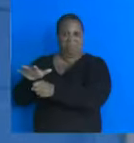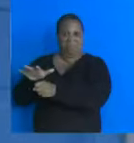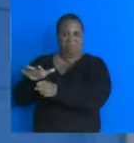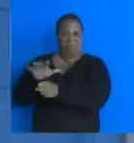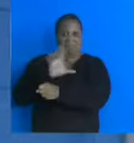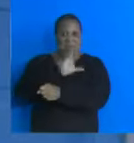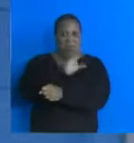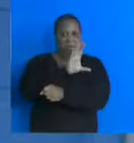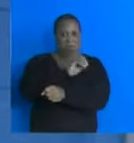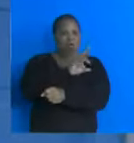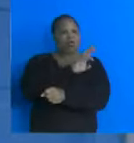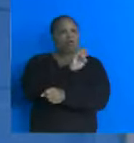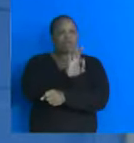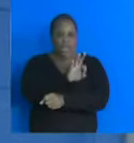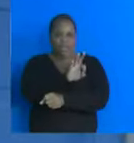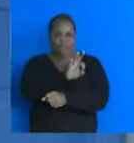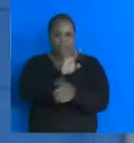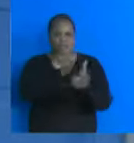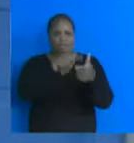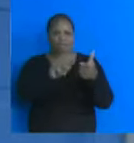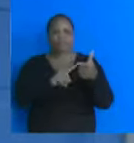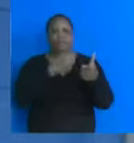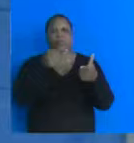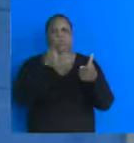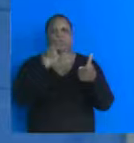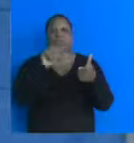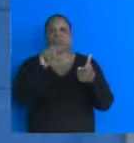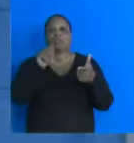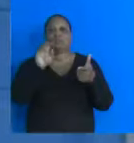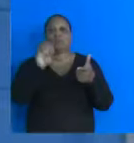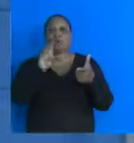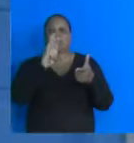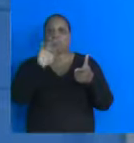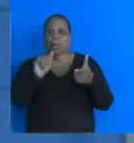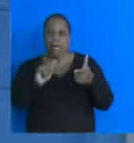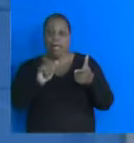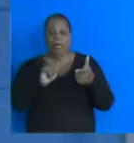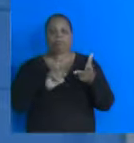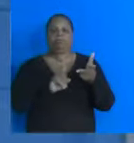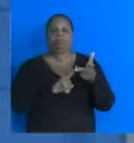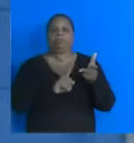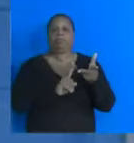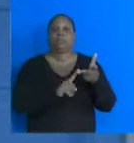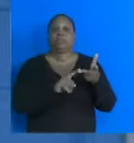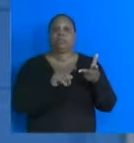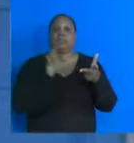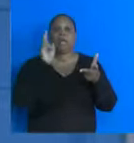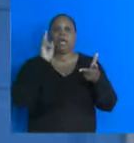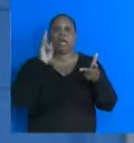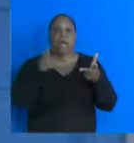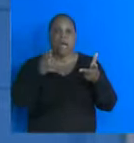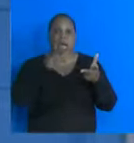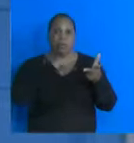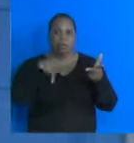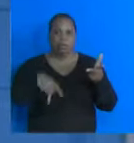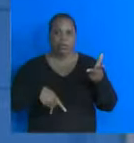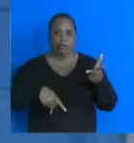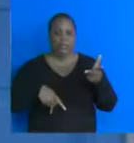Cocoa Reef Resort, Grotto Bay Beach Resort and Spa, Hamilton Princess and Beach